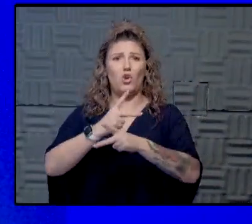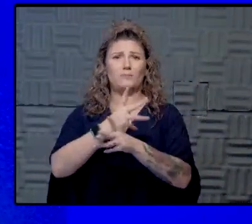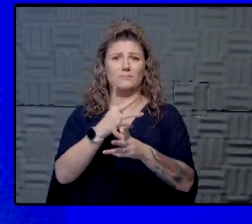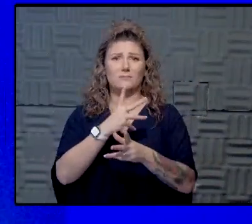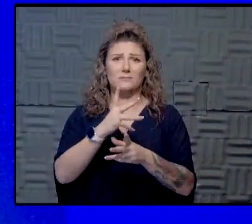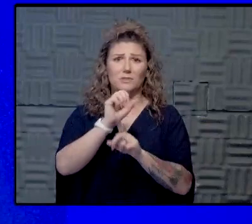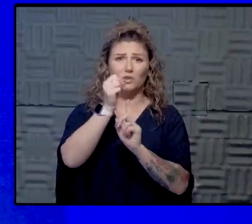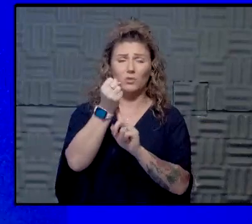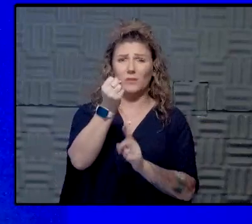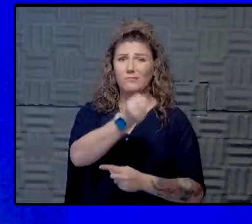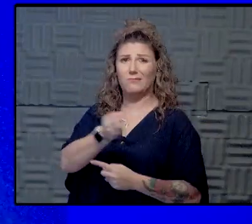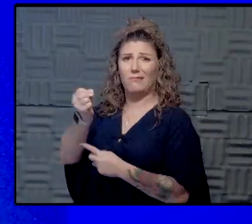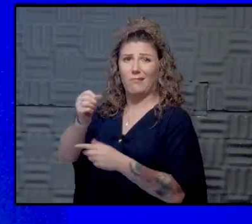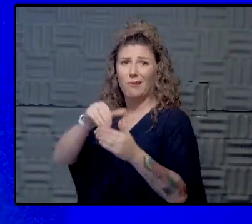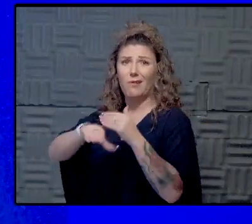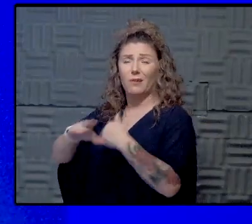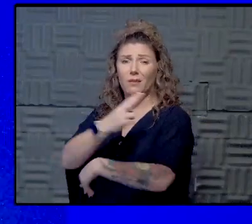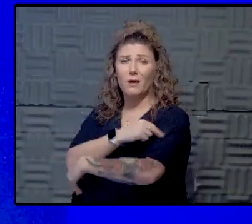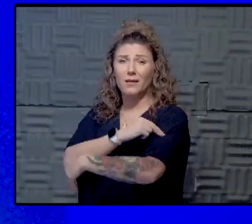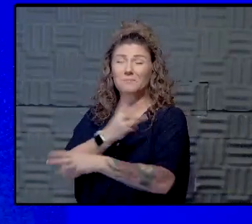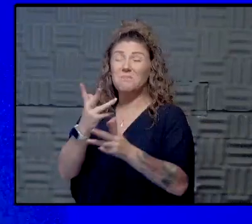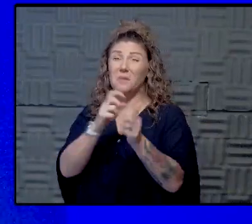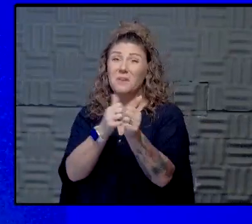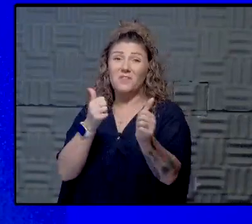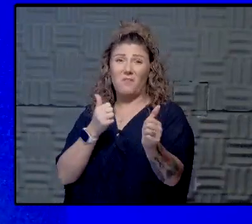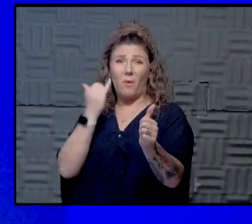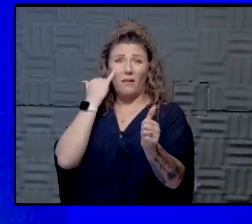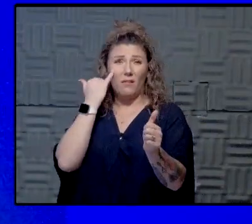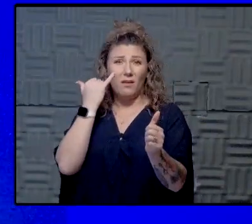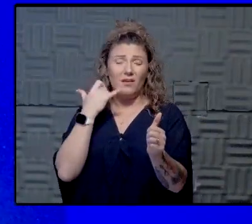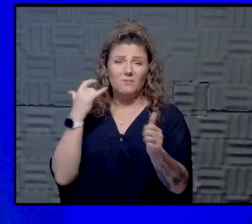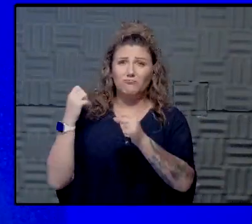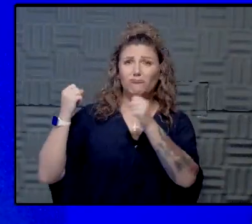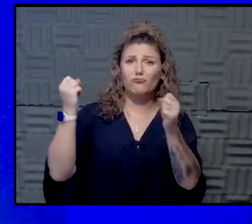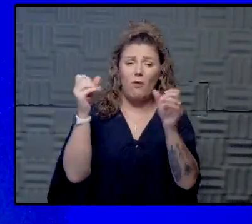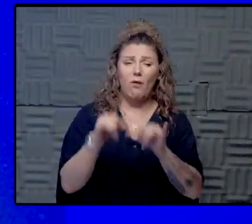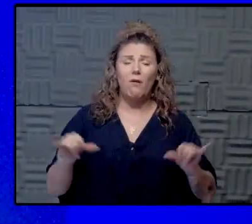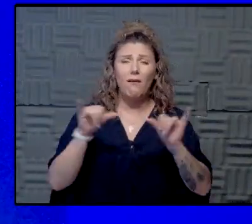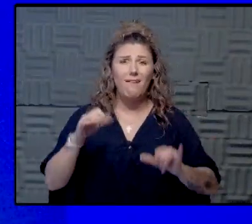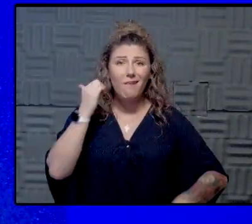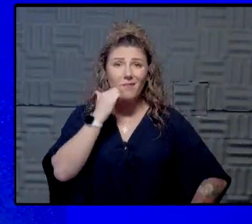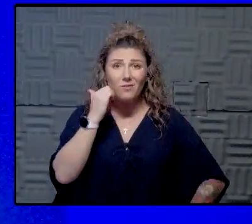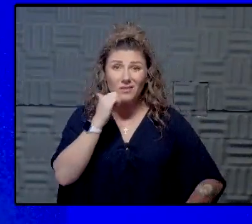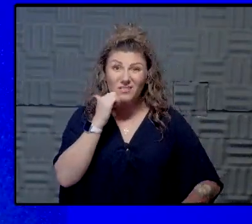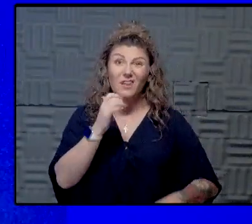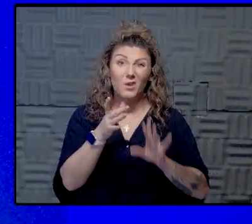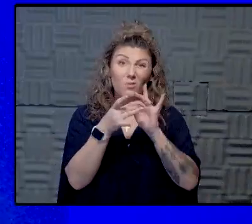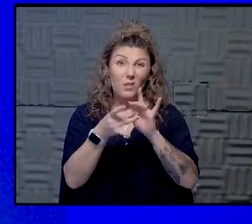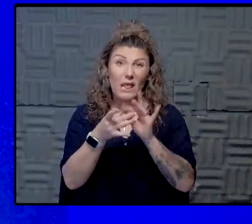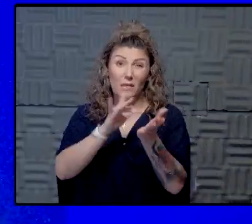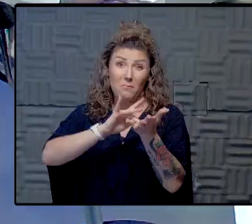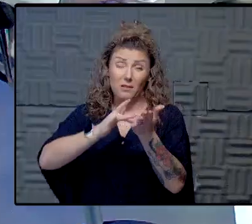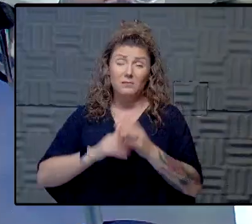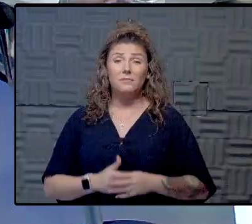which probably could have been avoided if we had a little bit stronger consistency on a day-to-day basis with some of those medicines. And